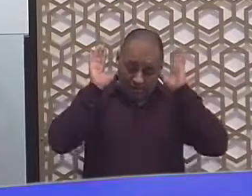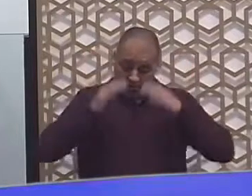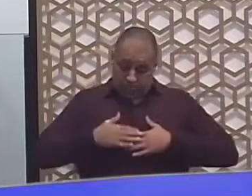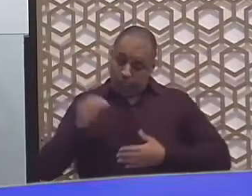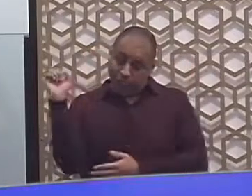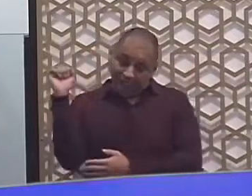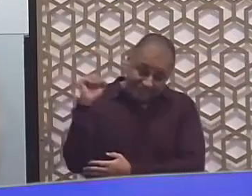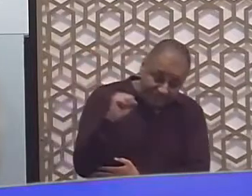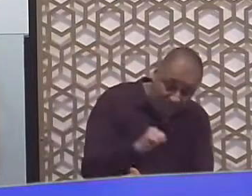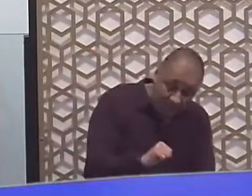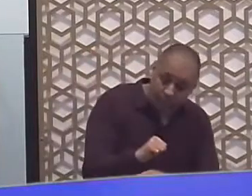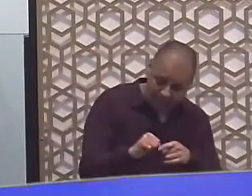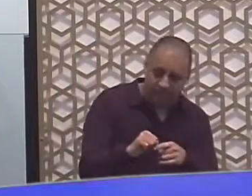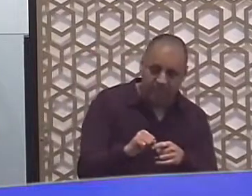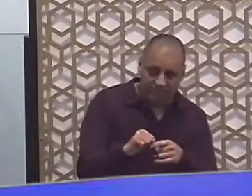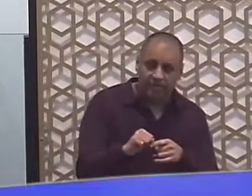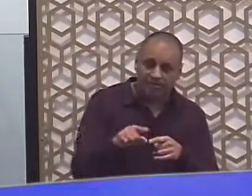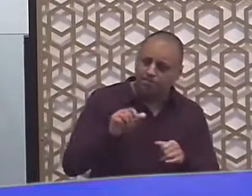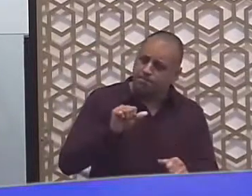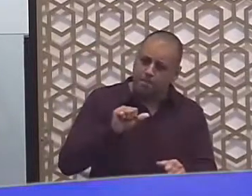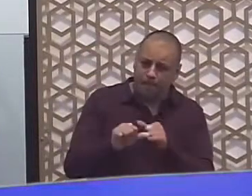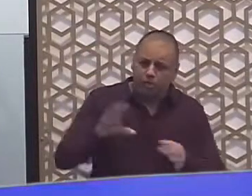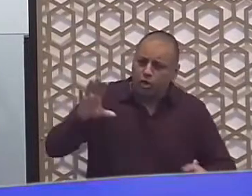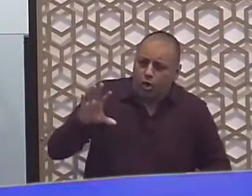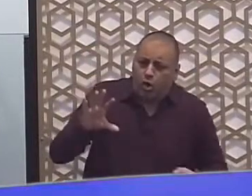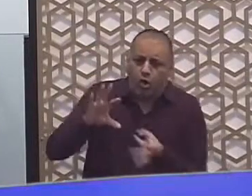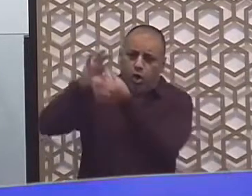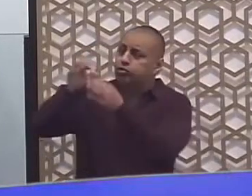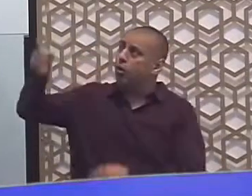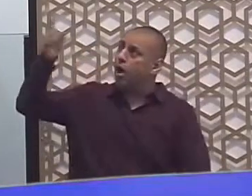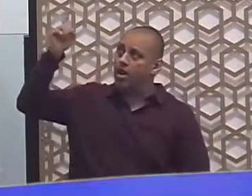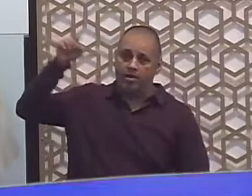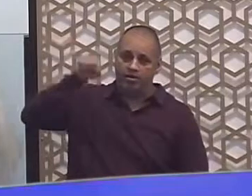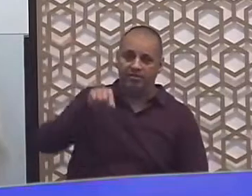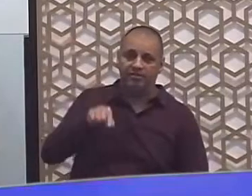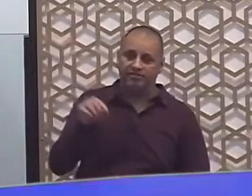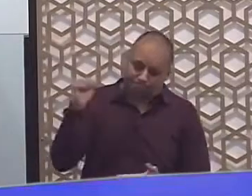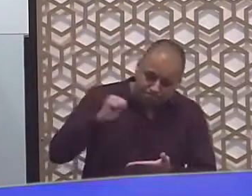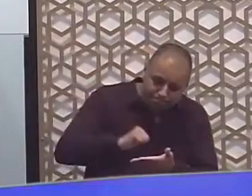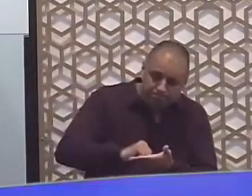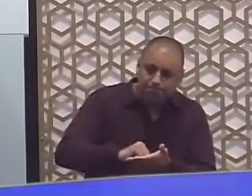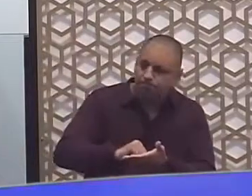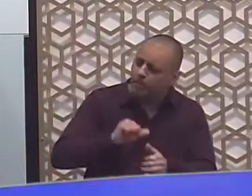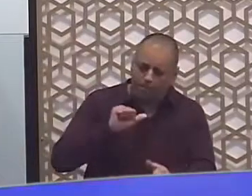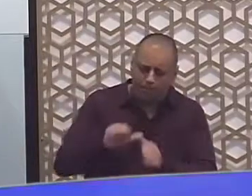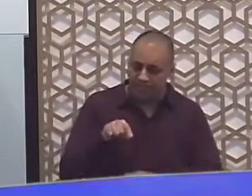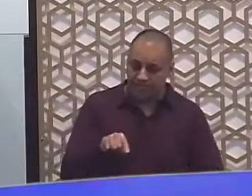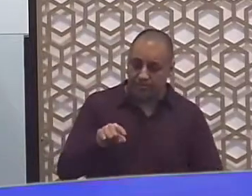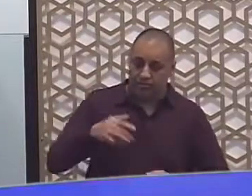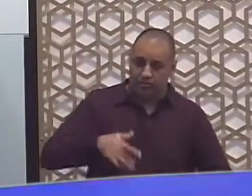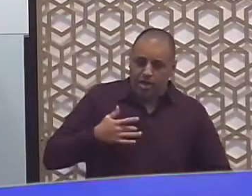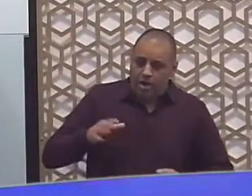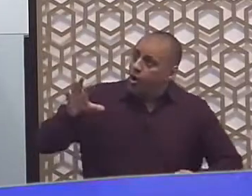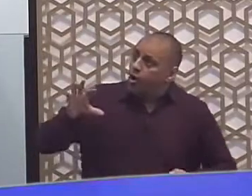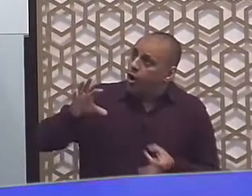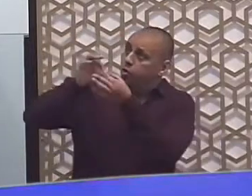forgotten, O servants of Allah and O children of Adam, that all the success they need in this life and the hereafter, it begins with